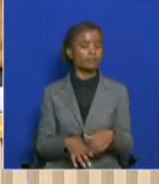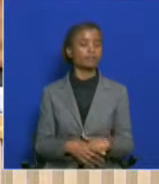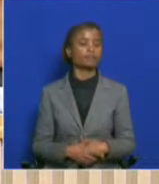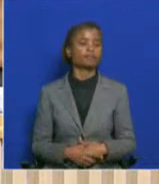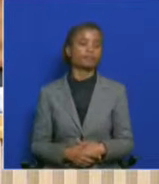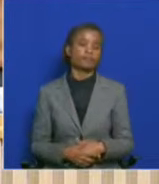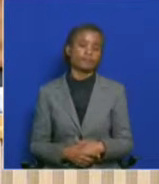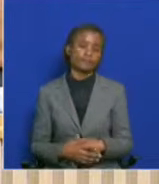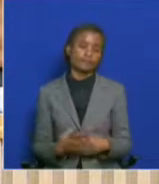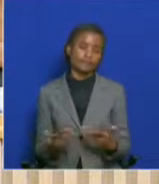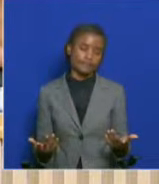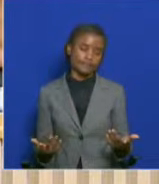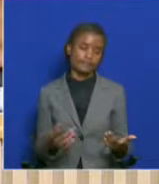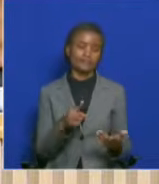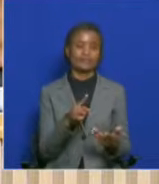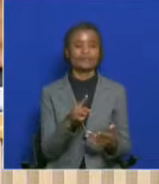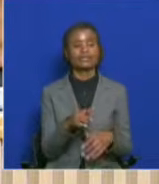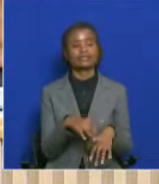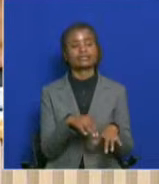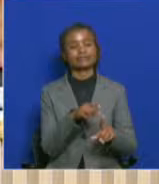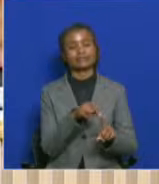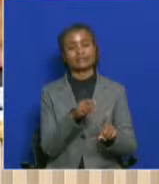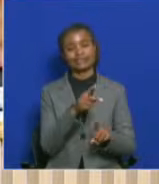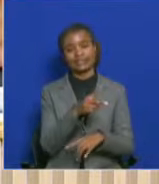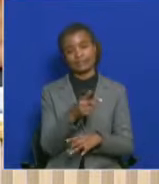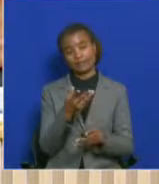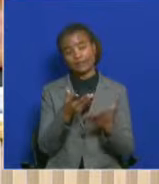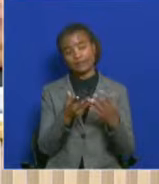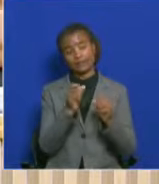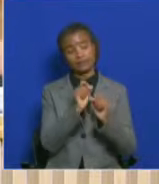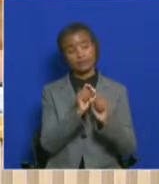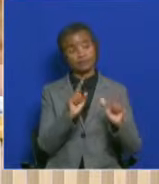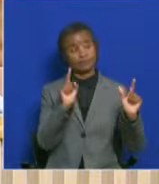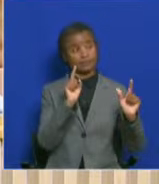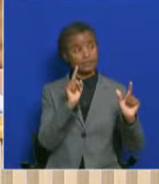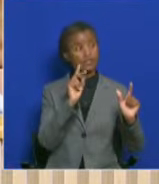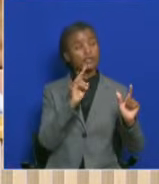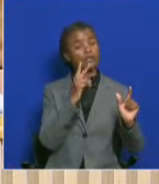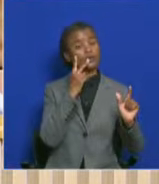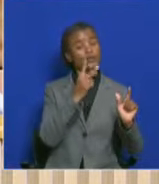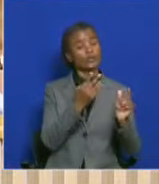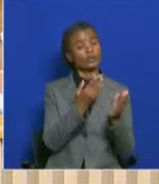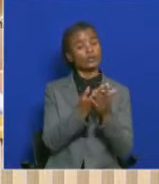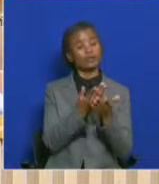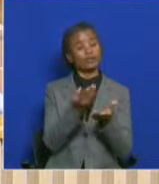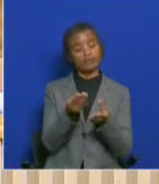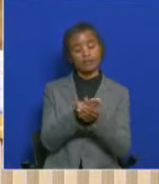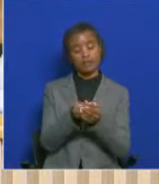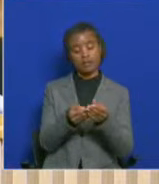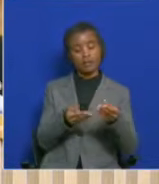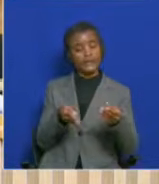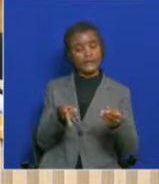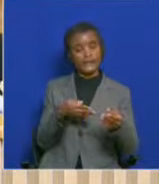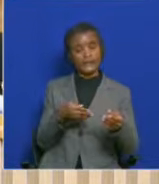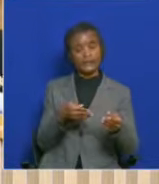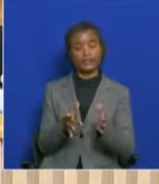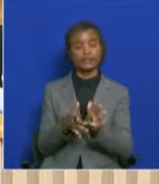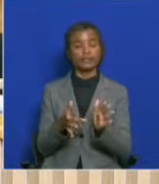look at it on the screen because it may not have been included in your bundle. It's page 3431.